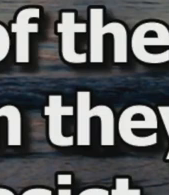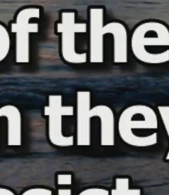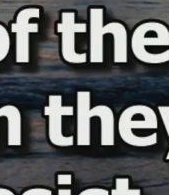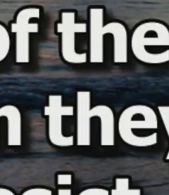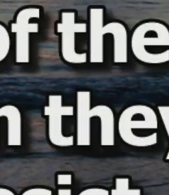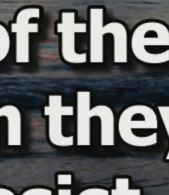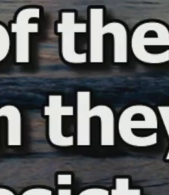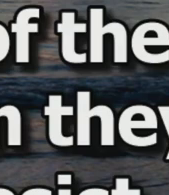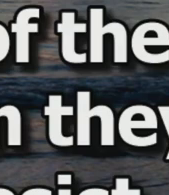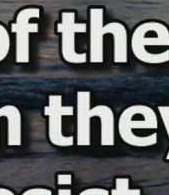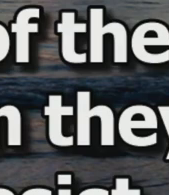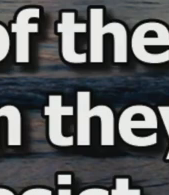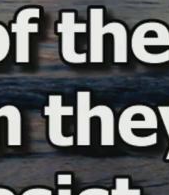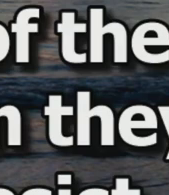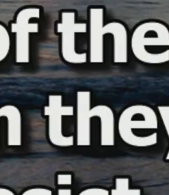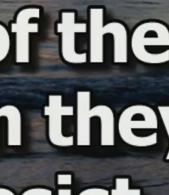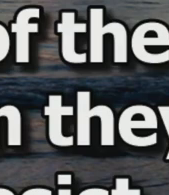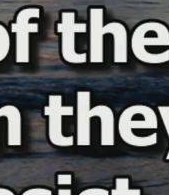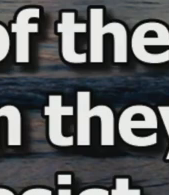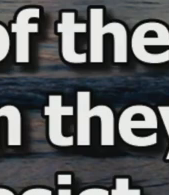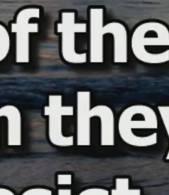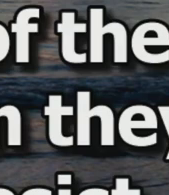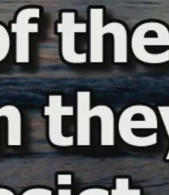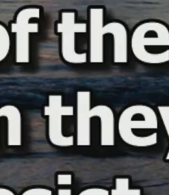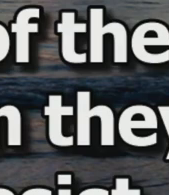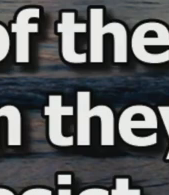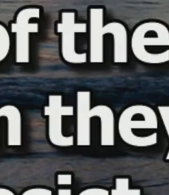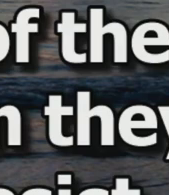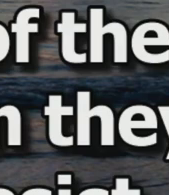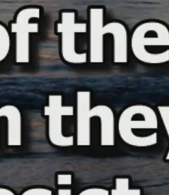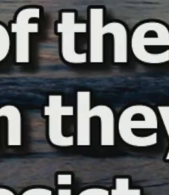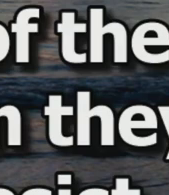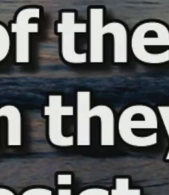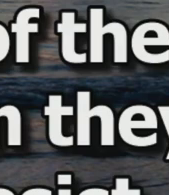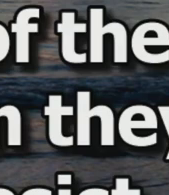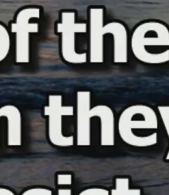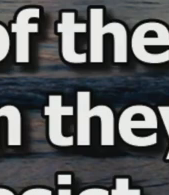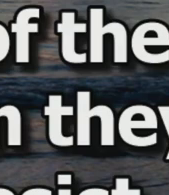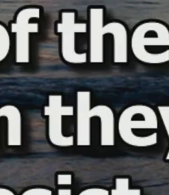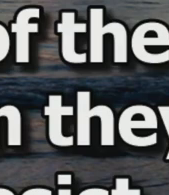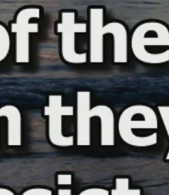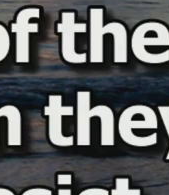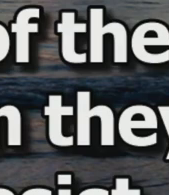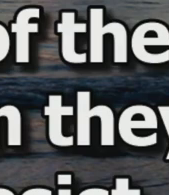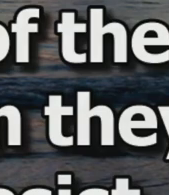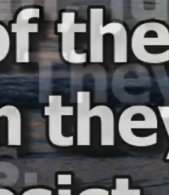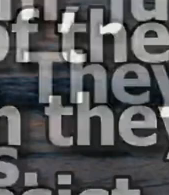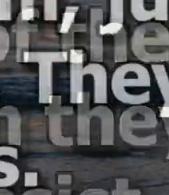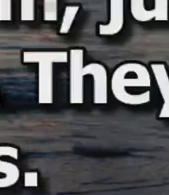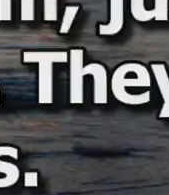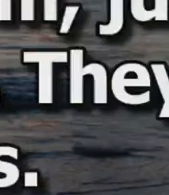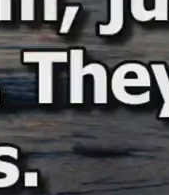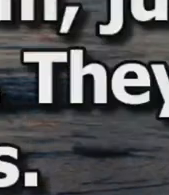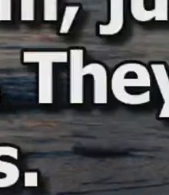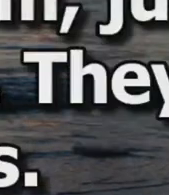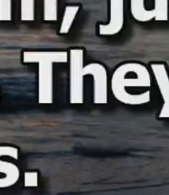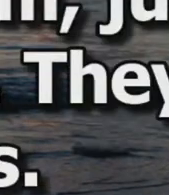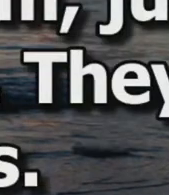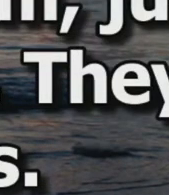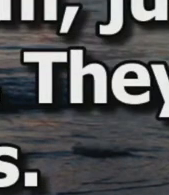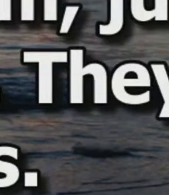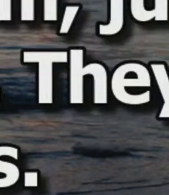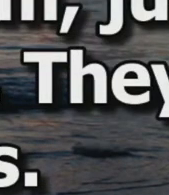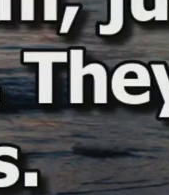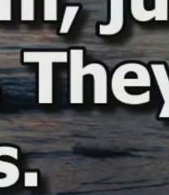He sold them to their enemies all around, whom they were no longer able to resist. Whenever